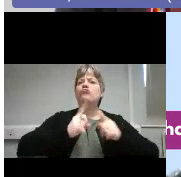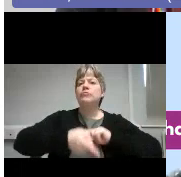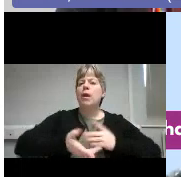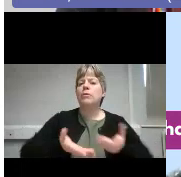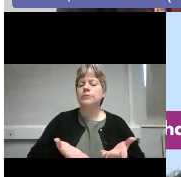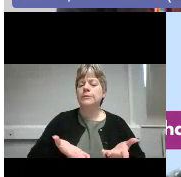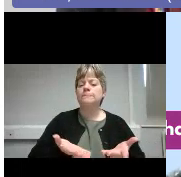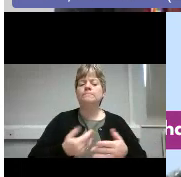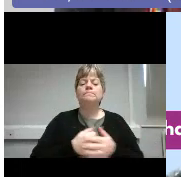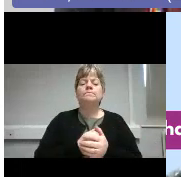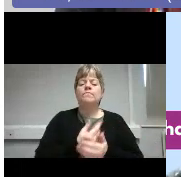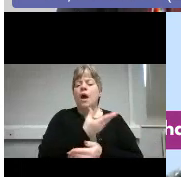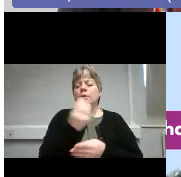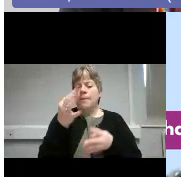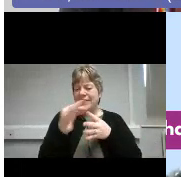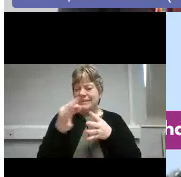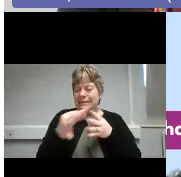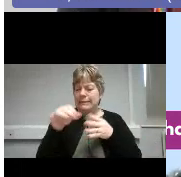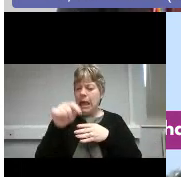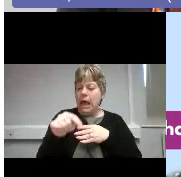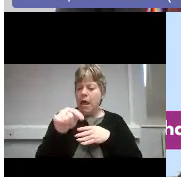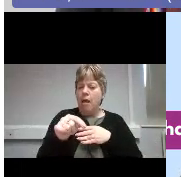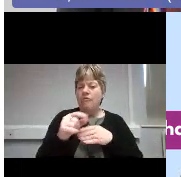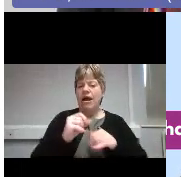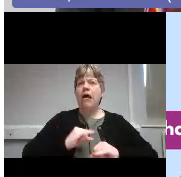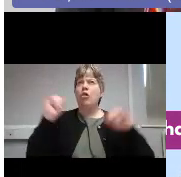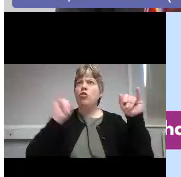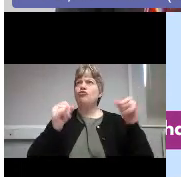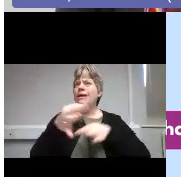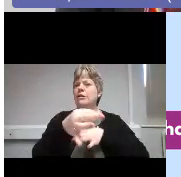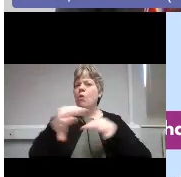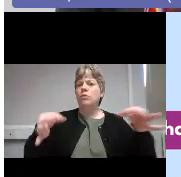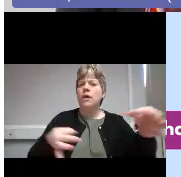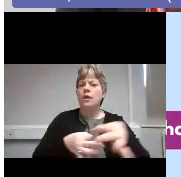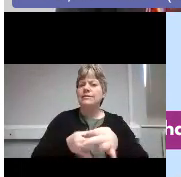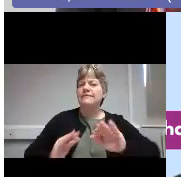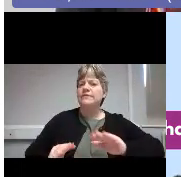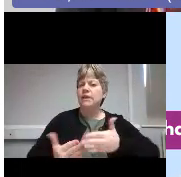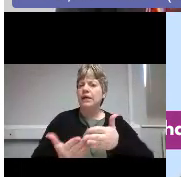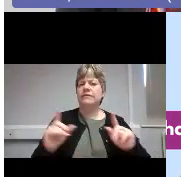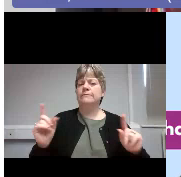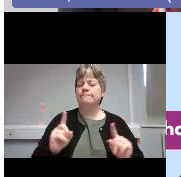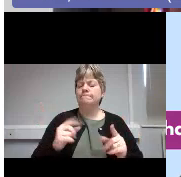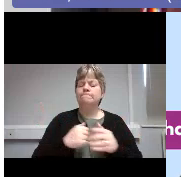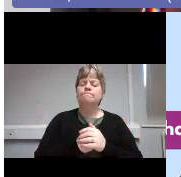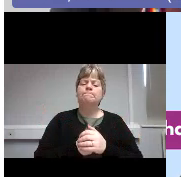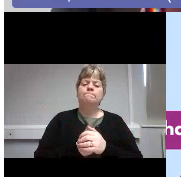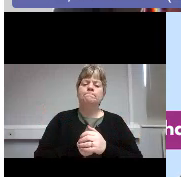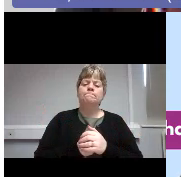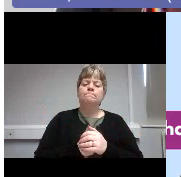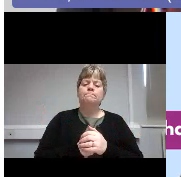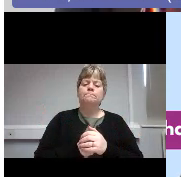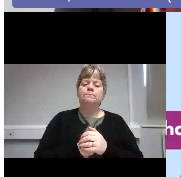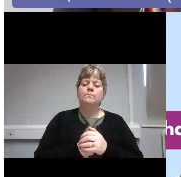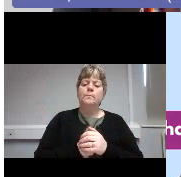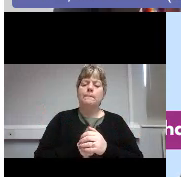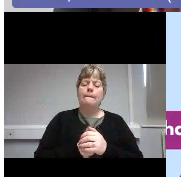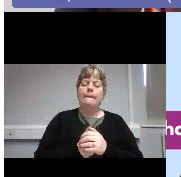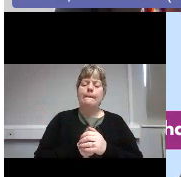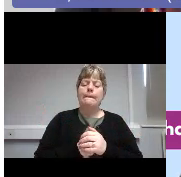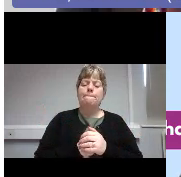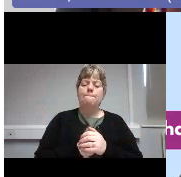in terms of some of the detail around the crisis alternative services that we and support that we offer,